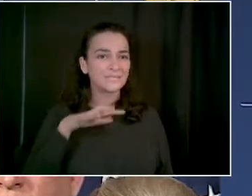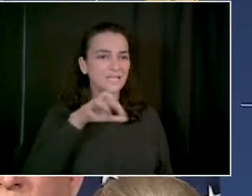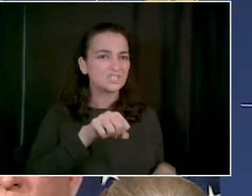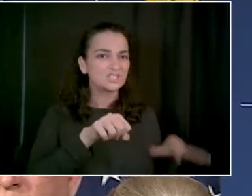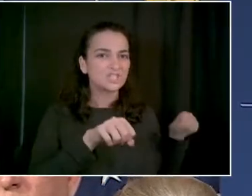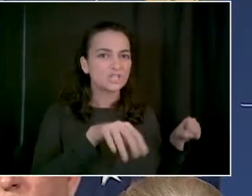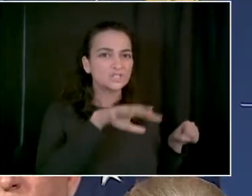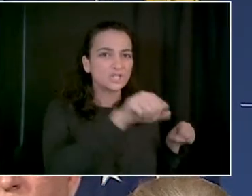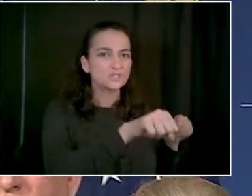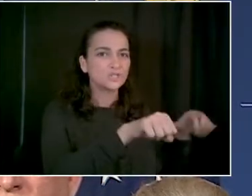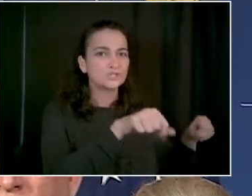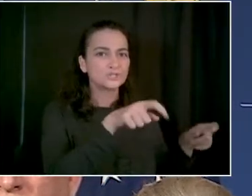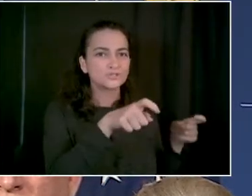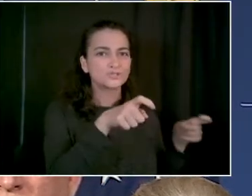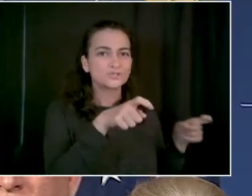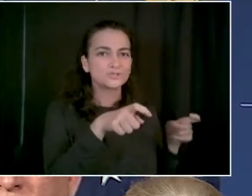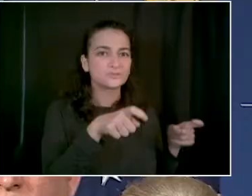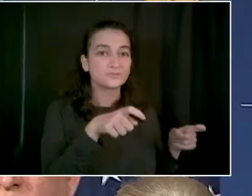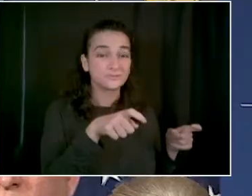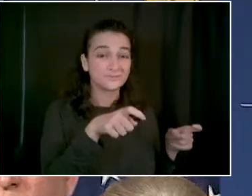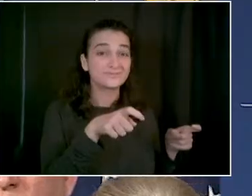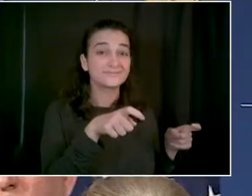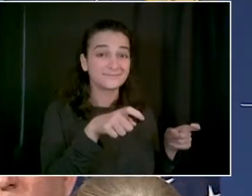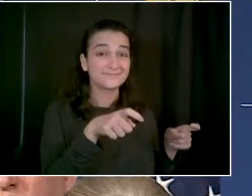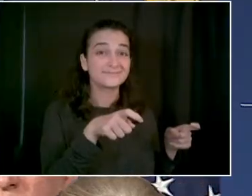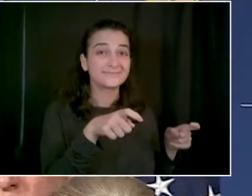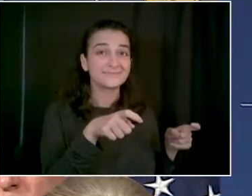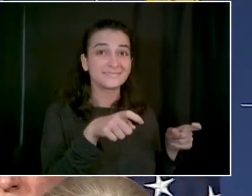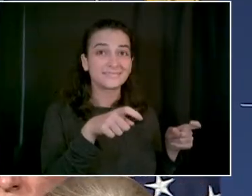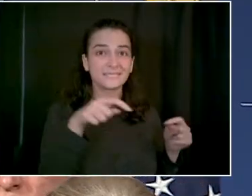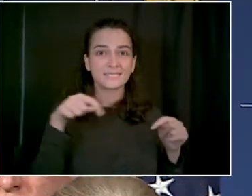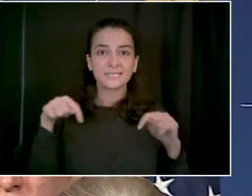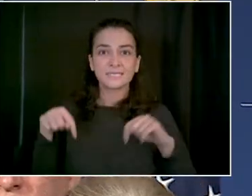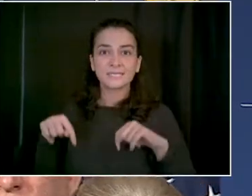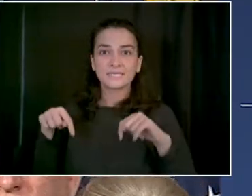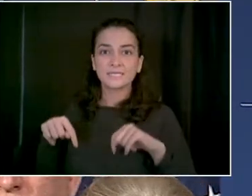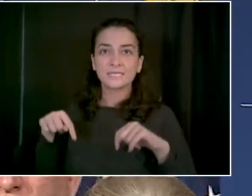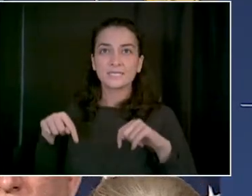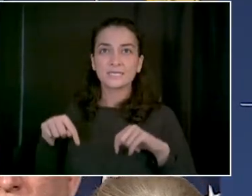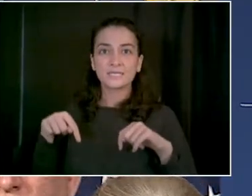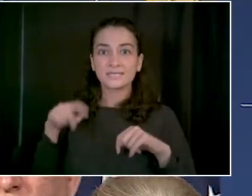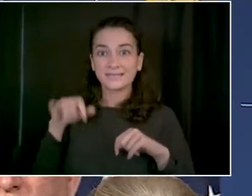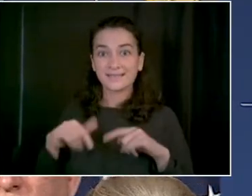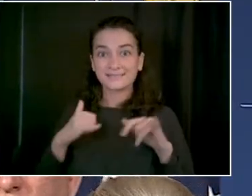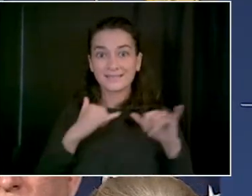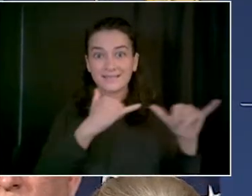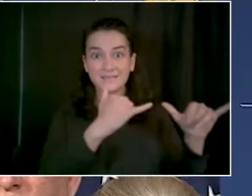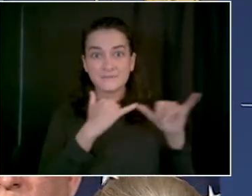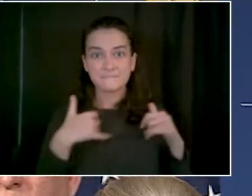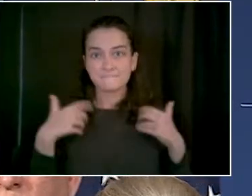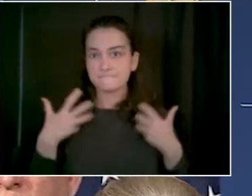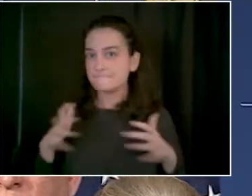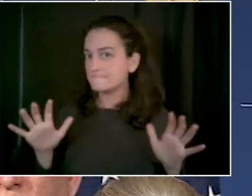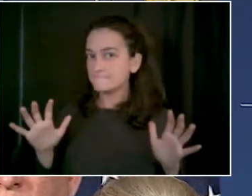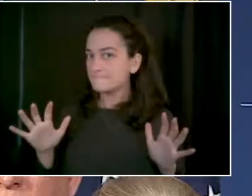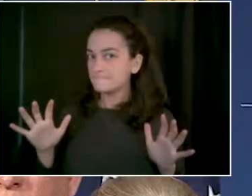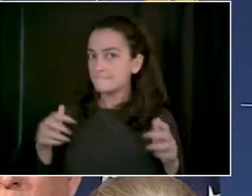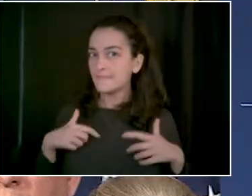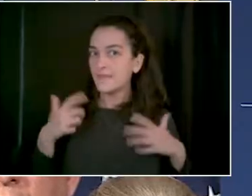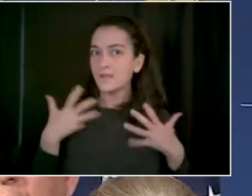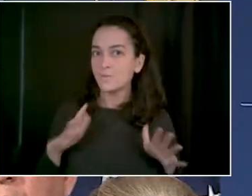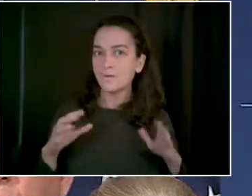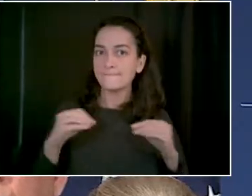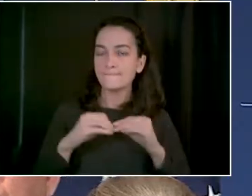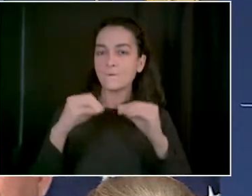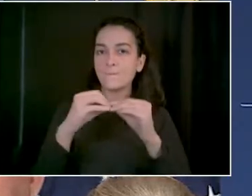on other immigrants and migrants. That's why we said we can't allow them to take a foothold. Can you imagine being in